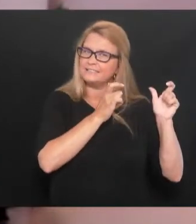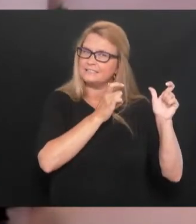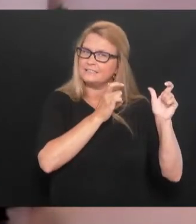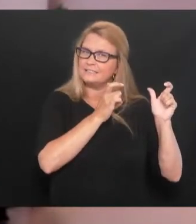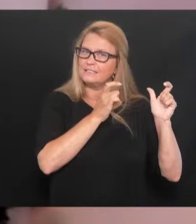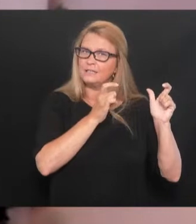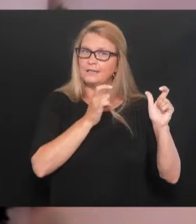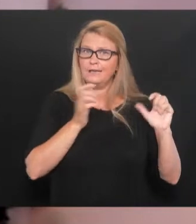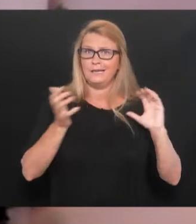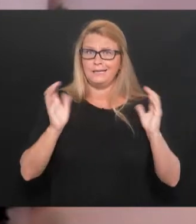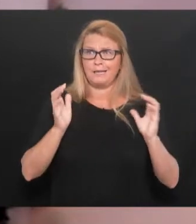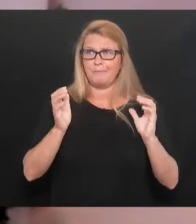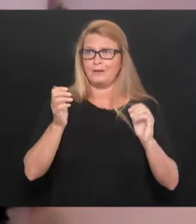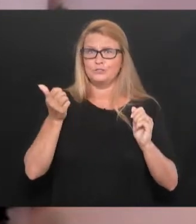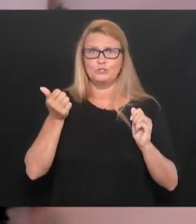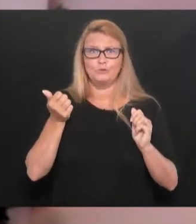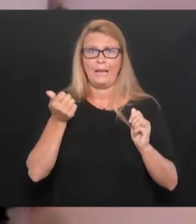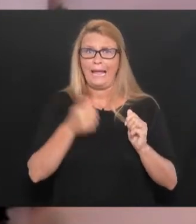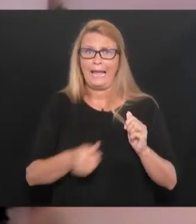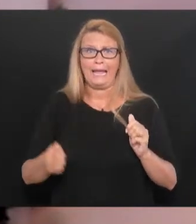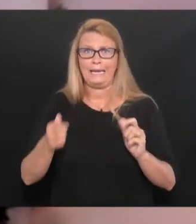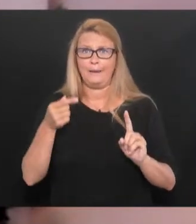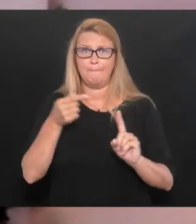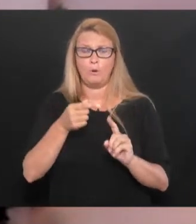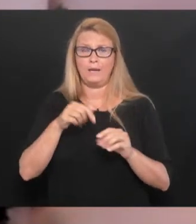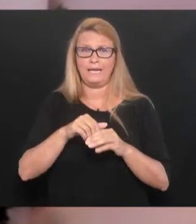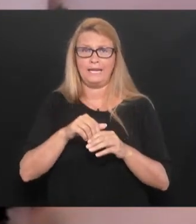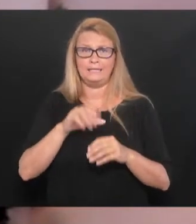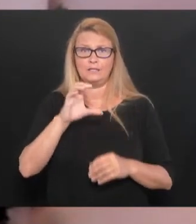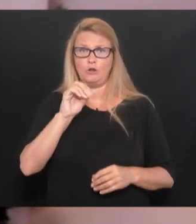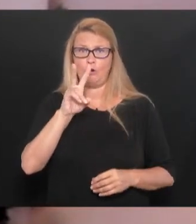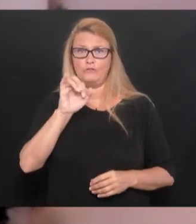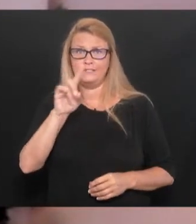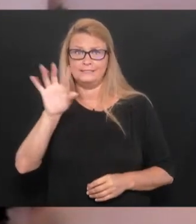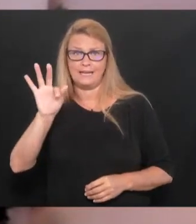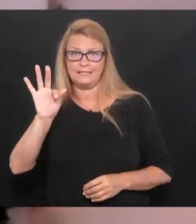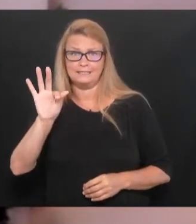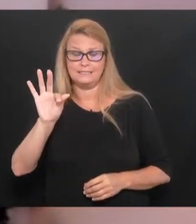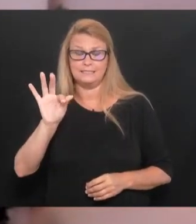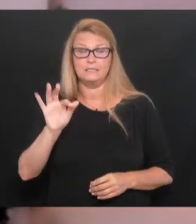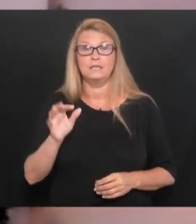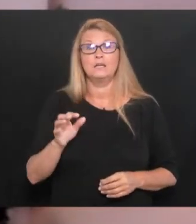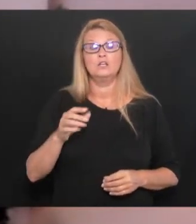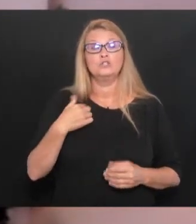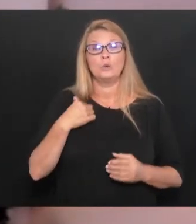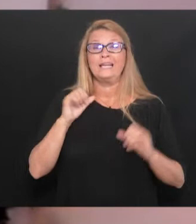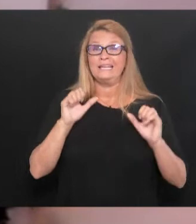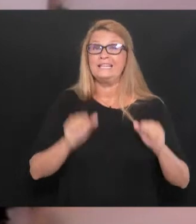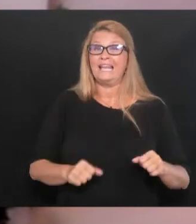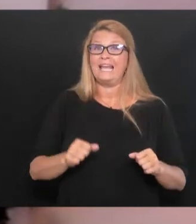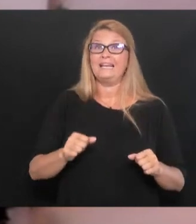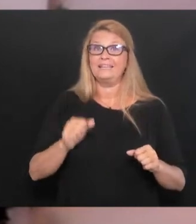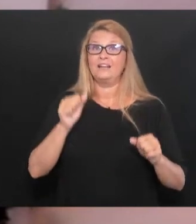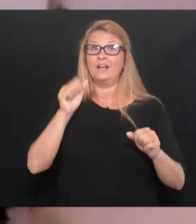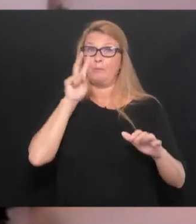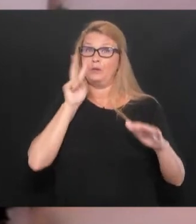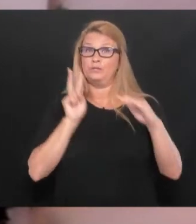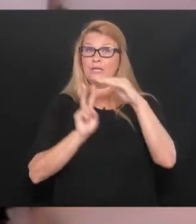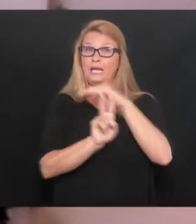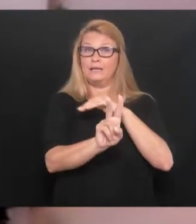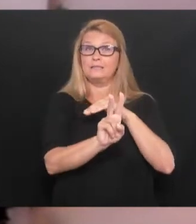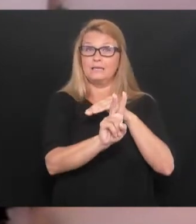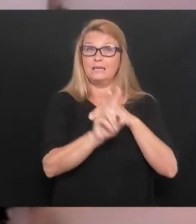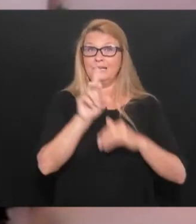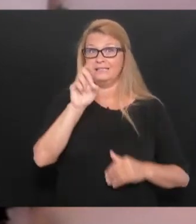at any other point in the pandemic, including people getting sick. So we can pretty much count that when the Delta variant